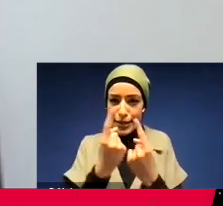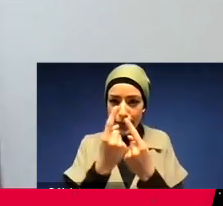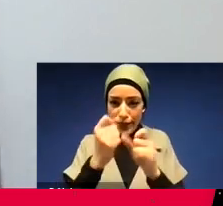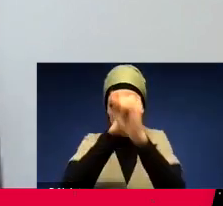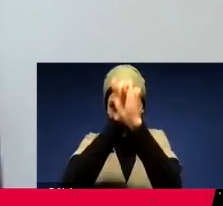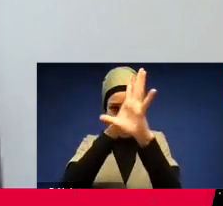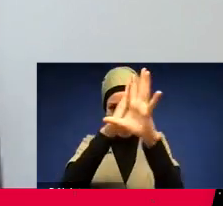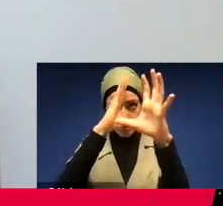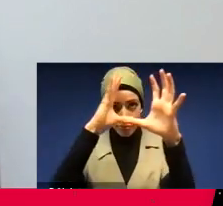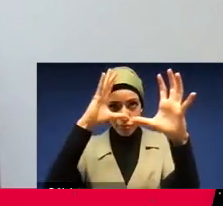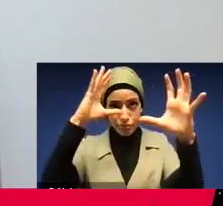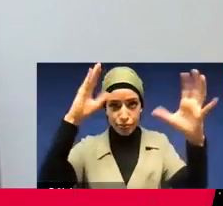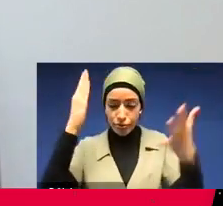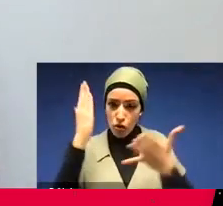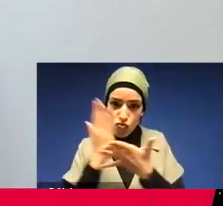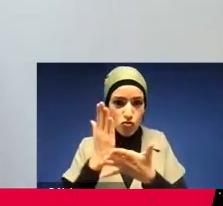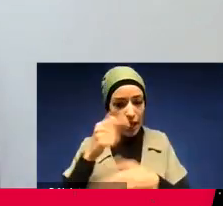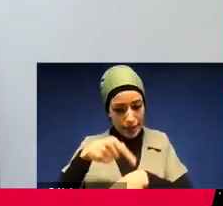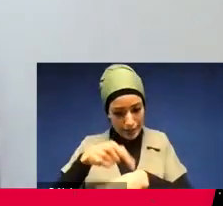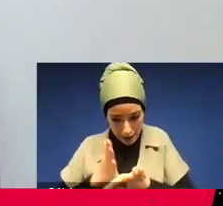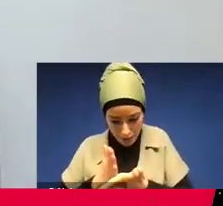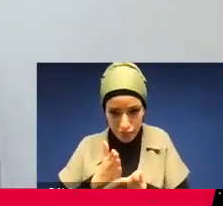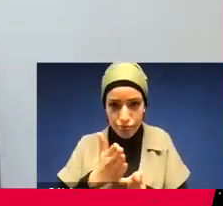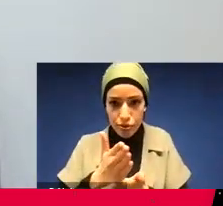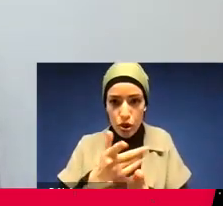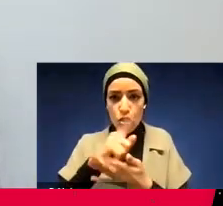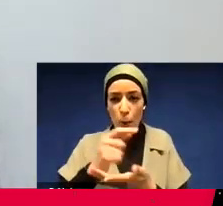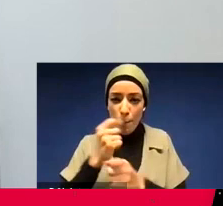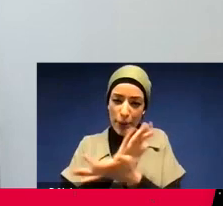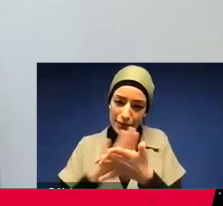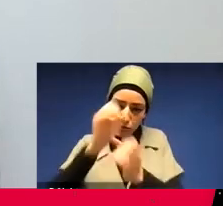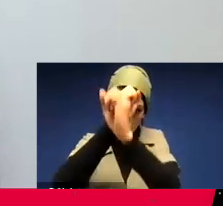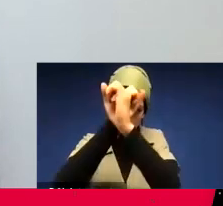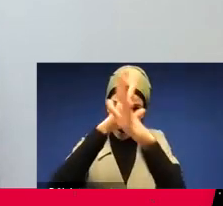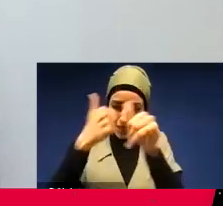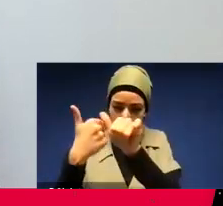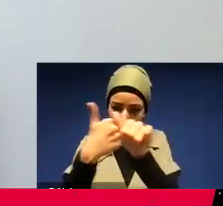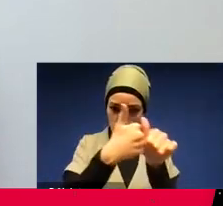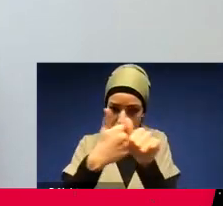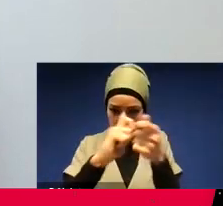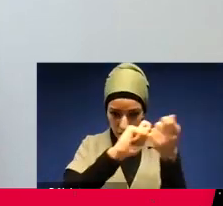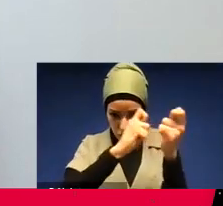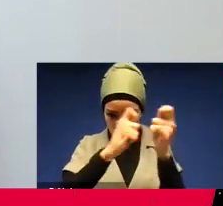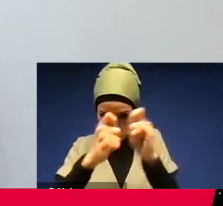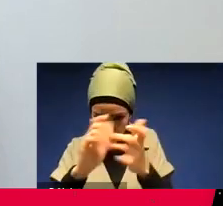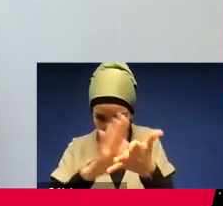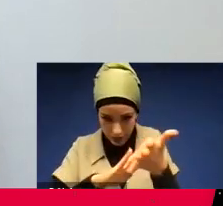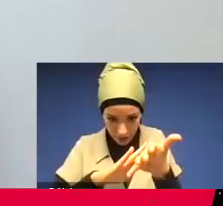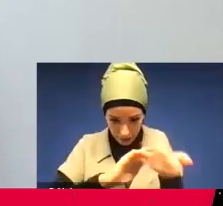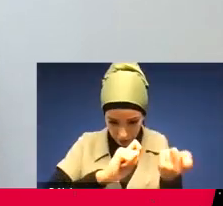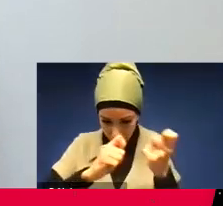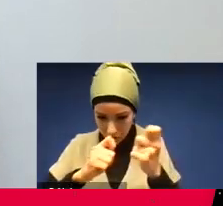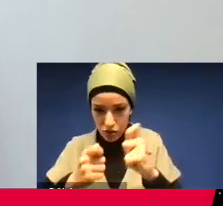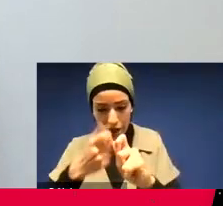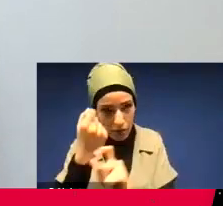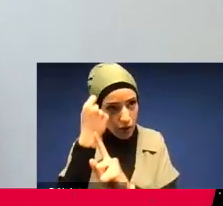I think that reconceptualized solidarity for us and redefined it. And we're in the process of redefining it together. So it was really